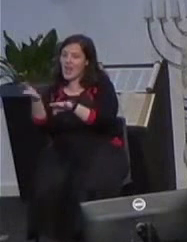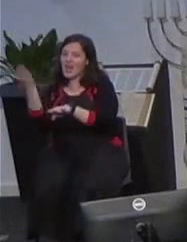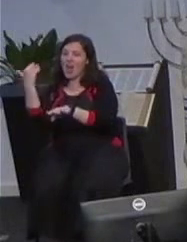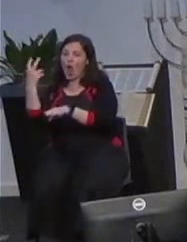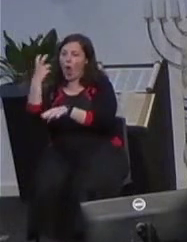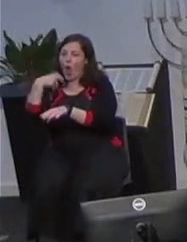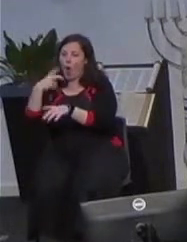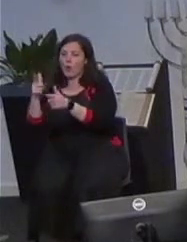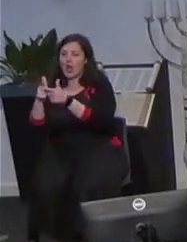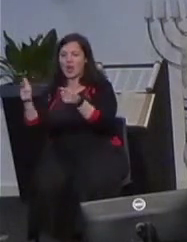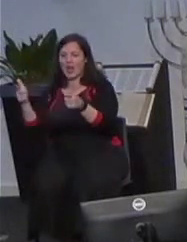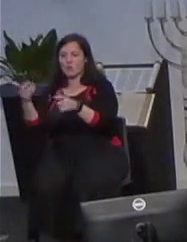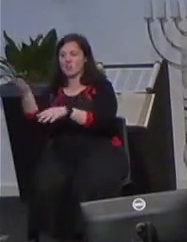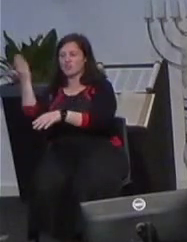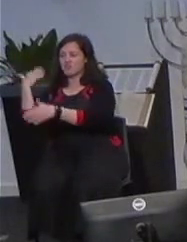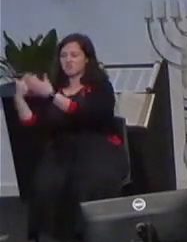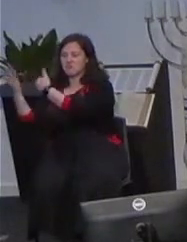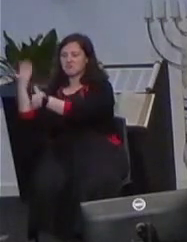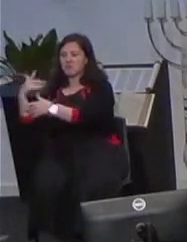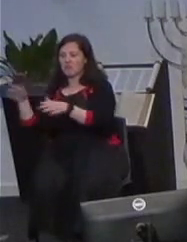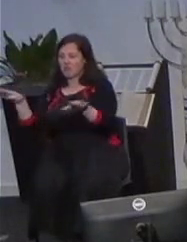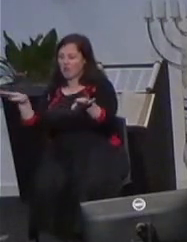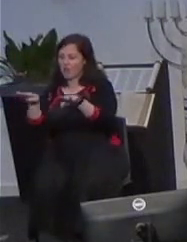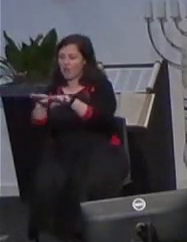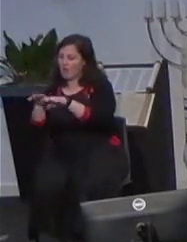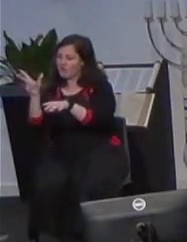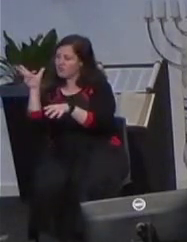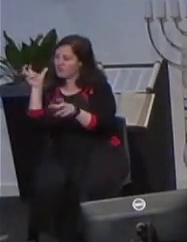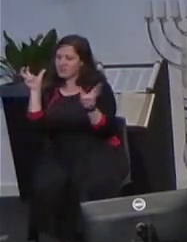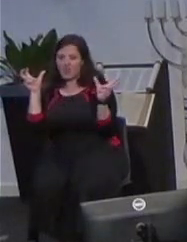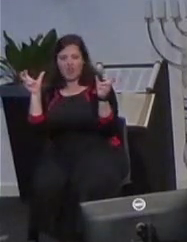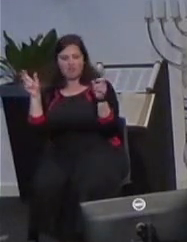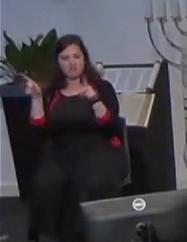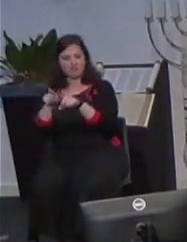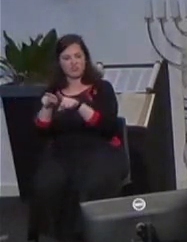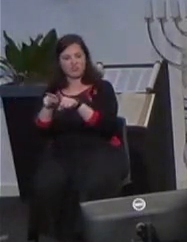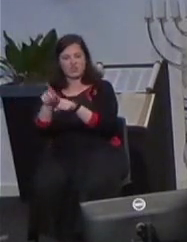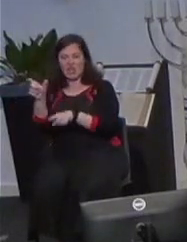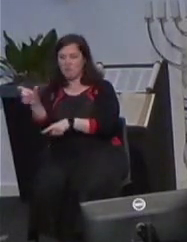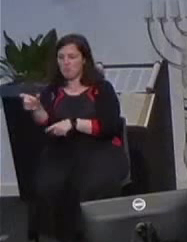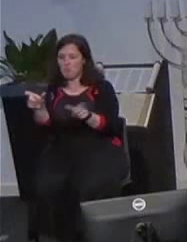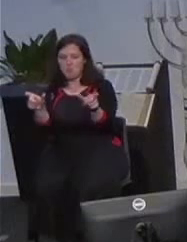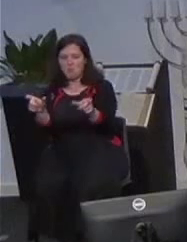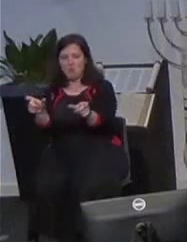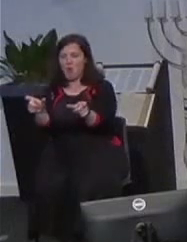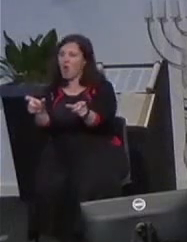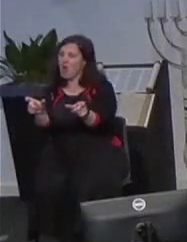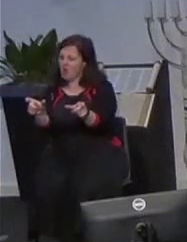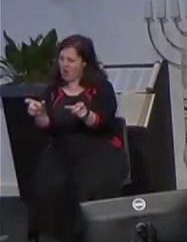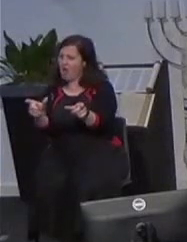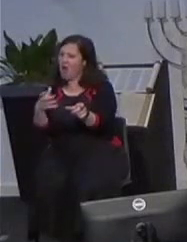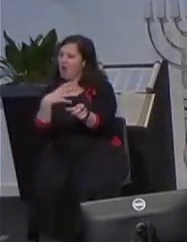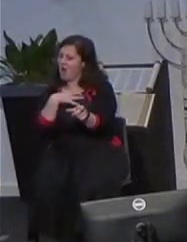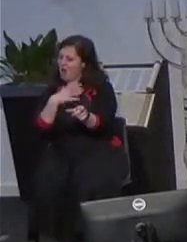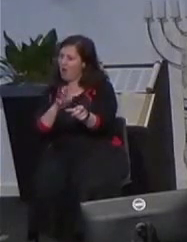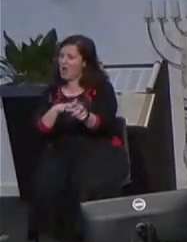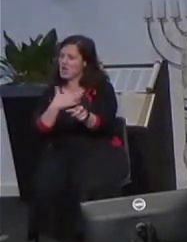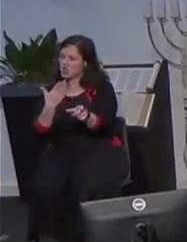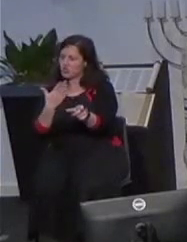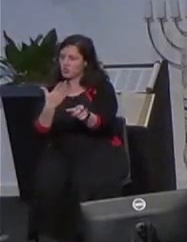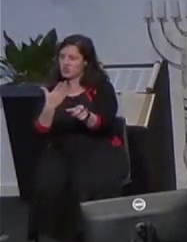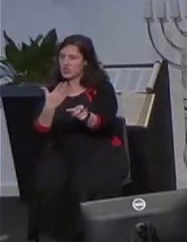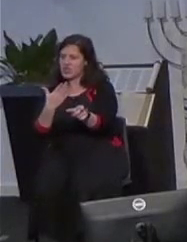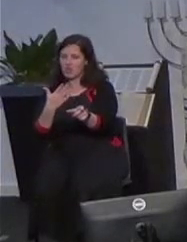play on words when he told his parable in Mark chapter 12. He told this story about the son who